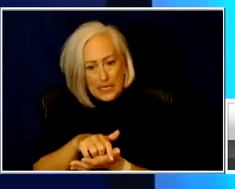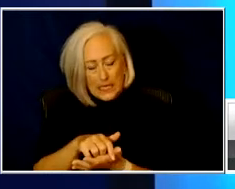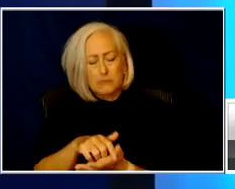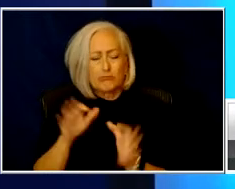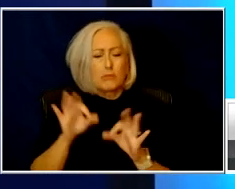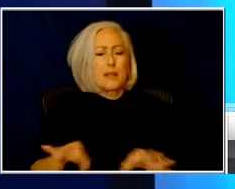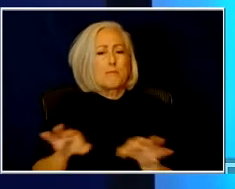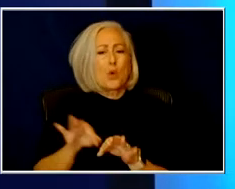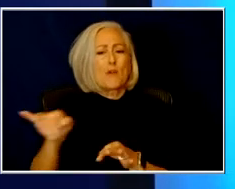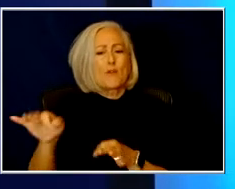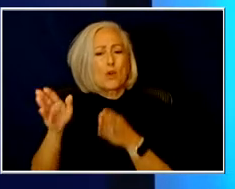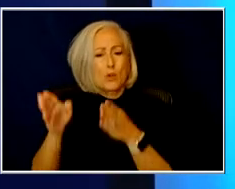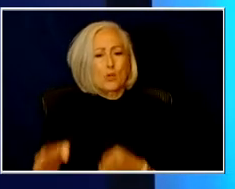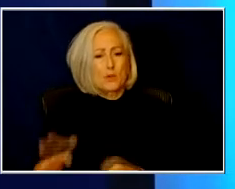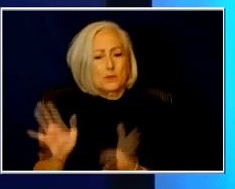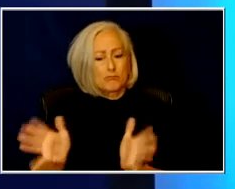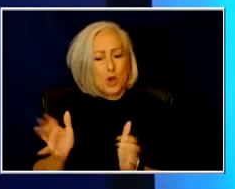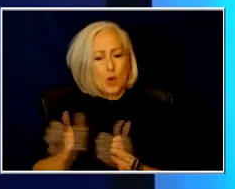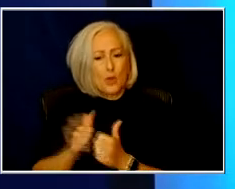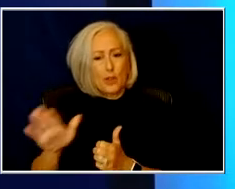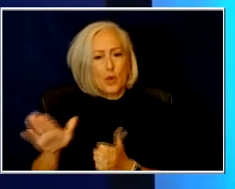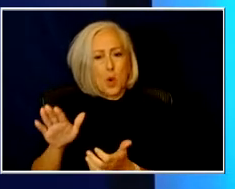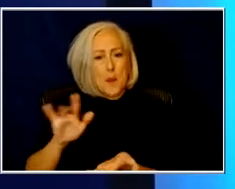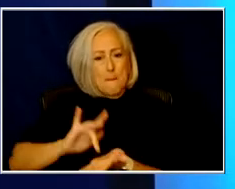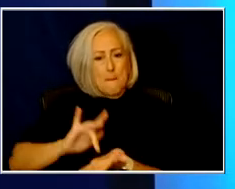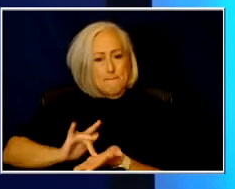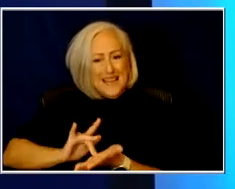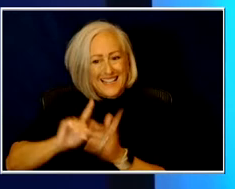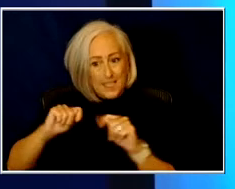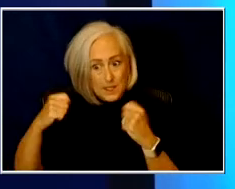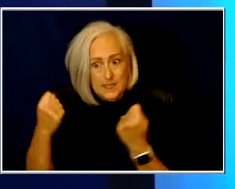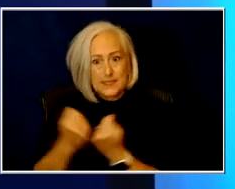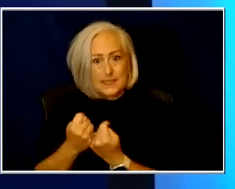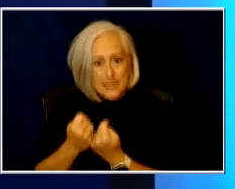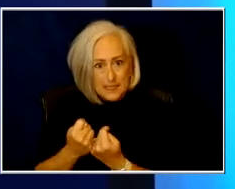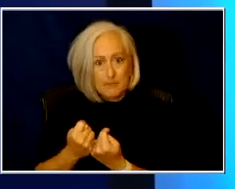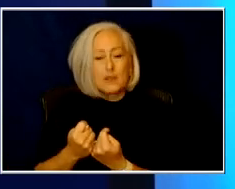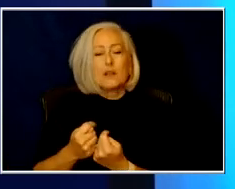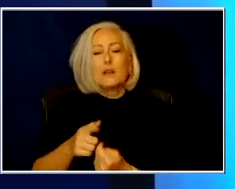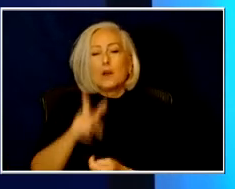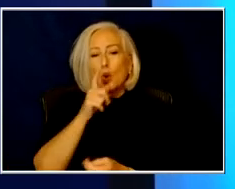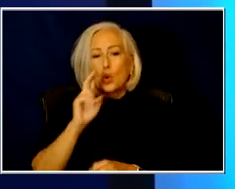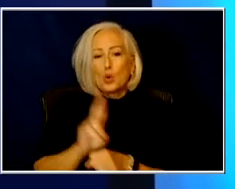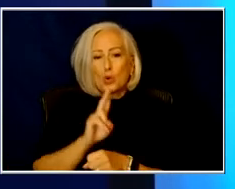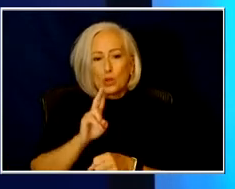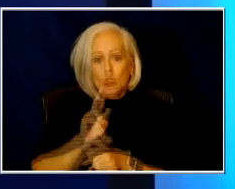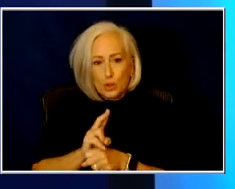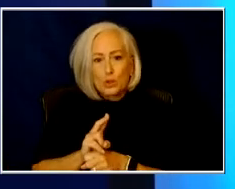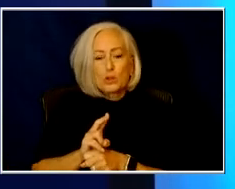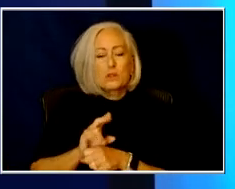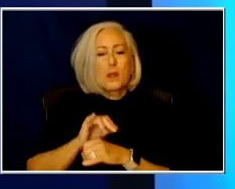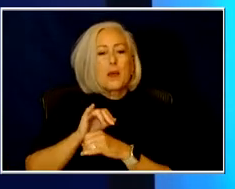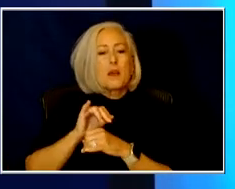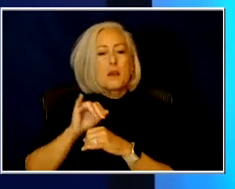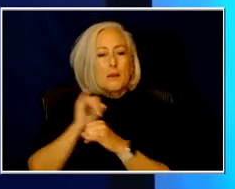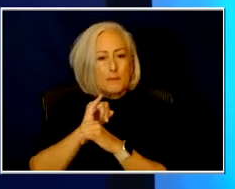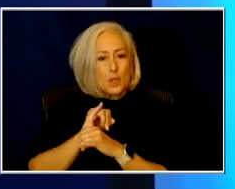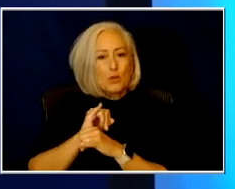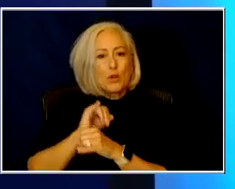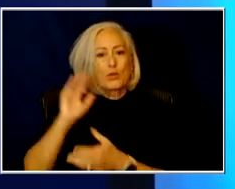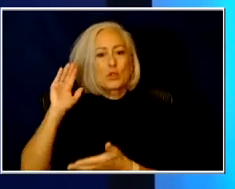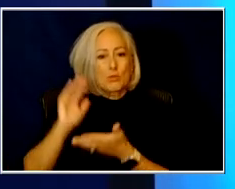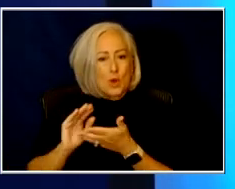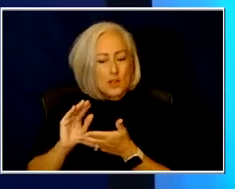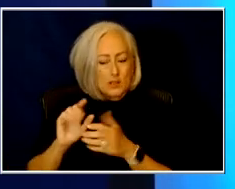that's that's using the immunosuppression and who's prescribing it for you and then if you can maybe just get a a